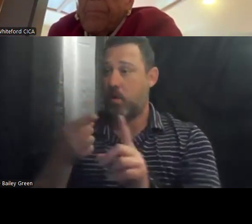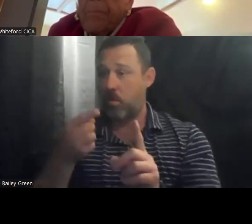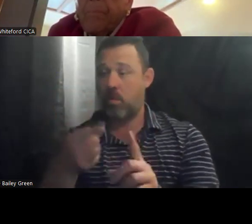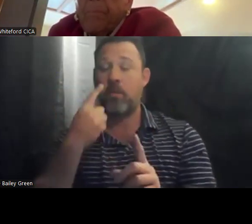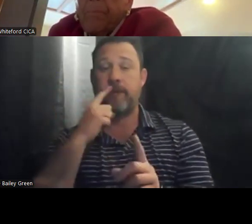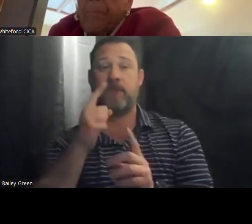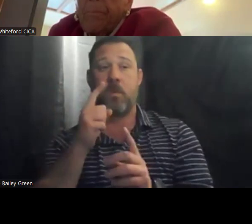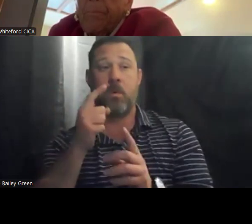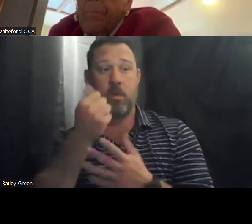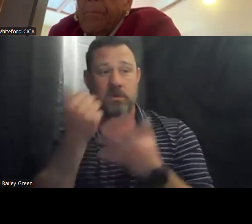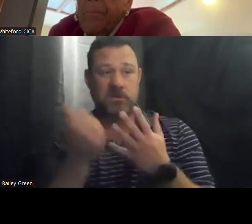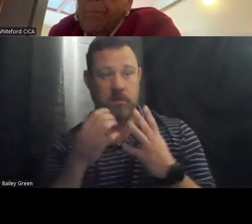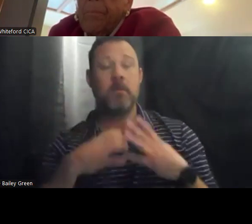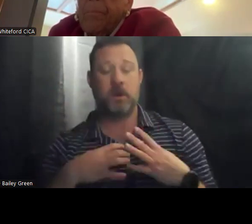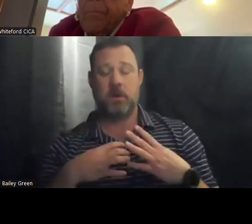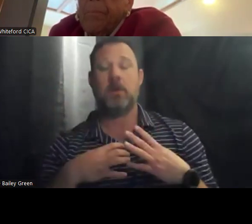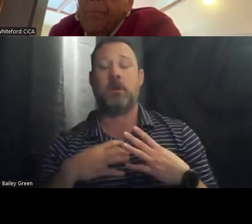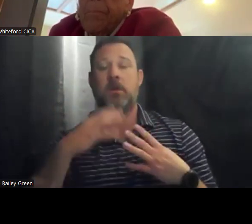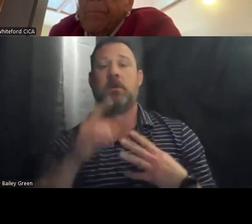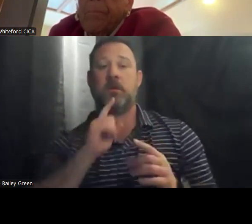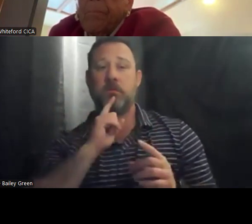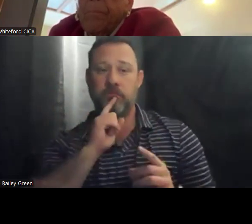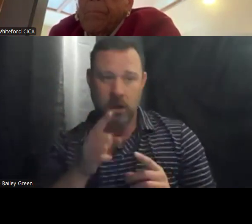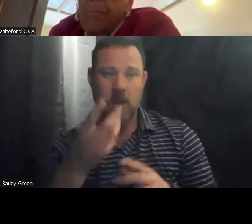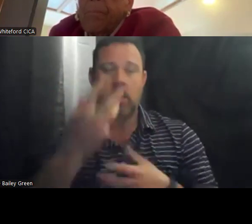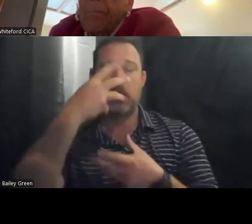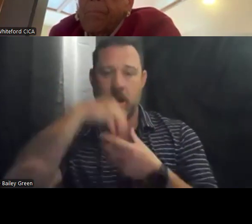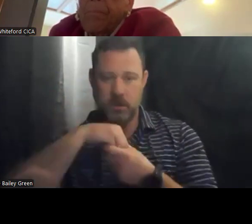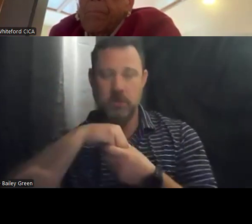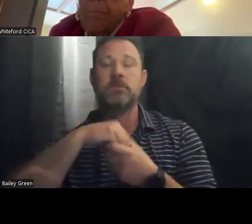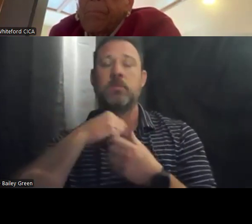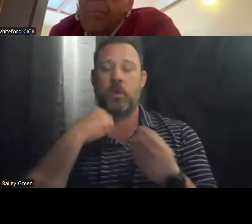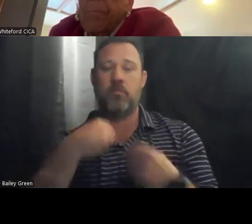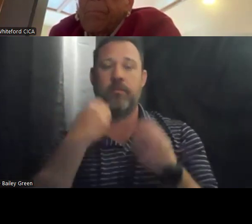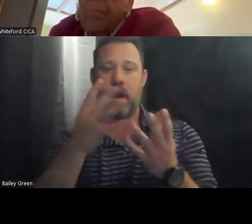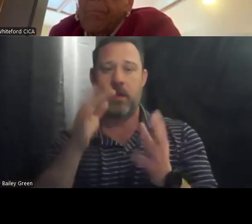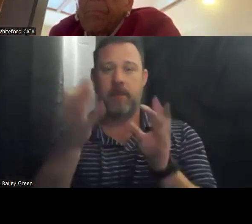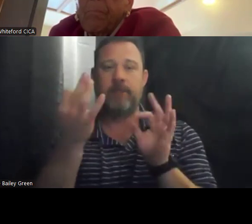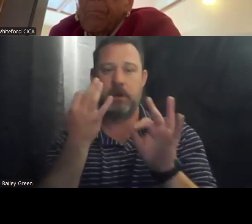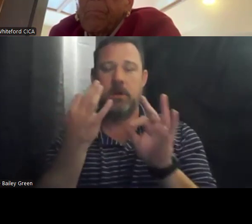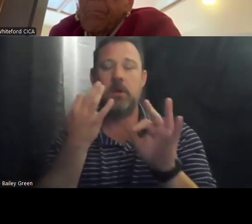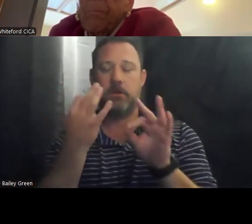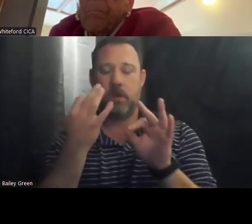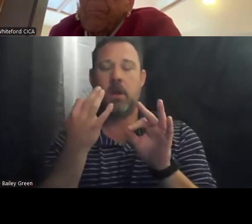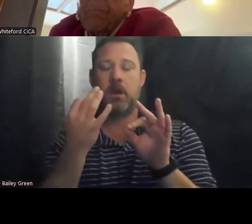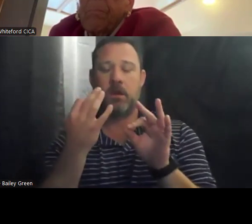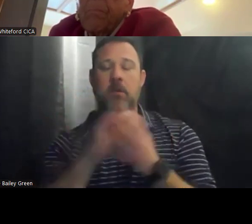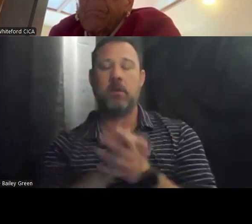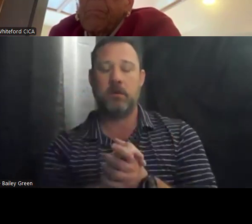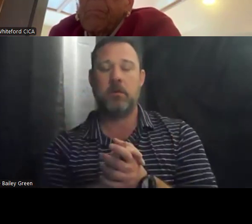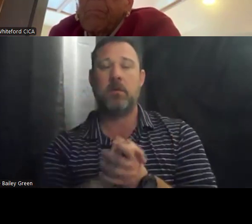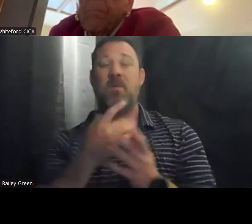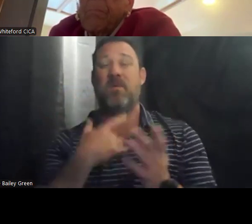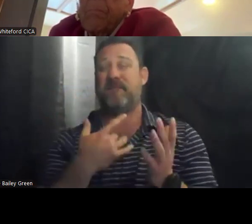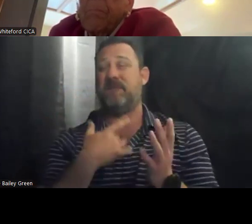our subcommittee, this is really the context in which we are providing that feedback, that we think that these